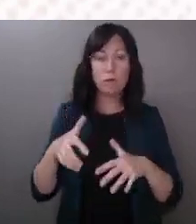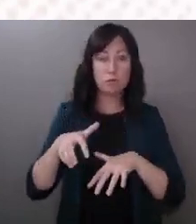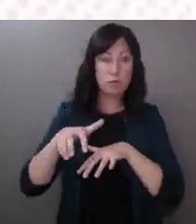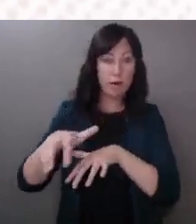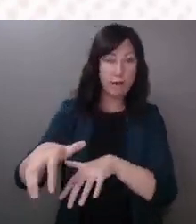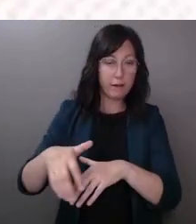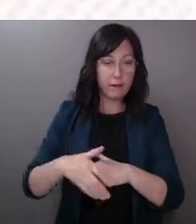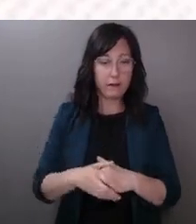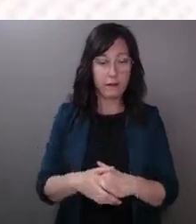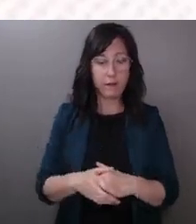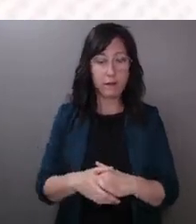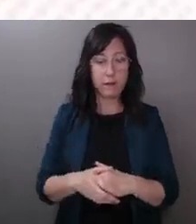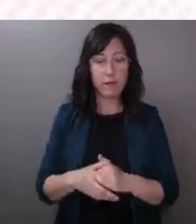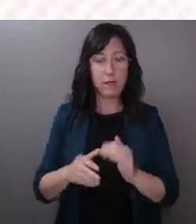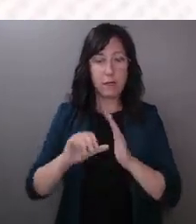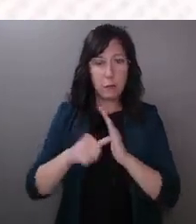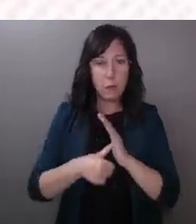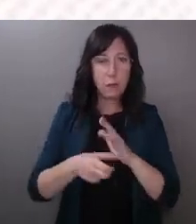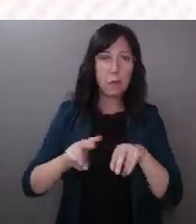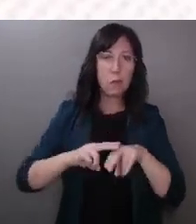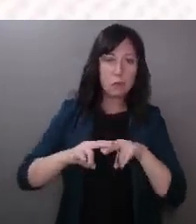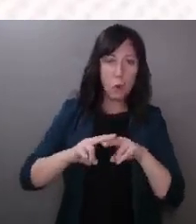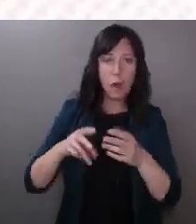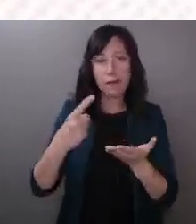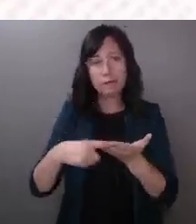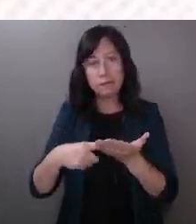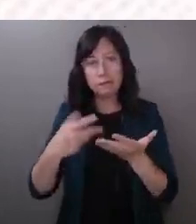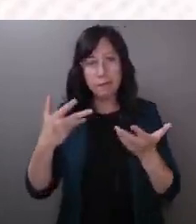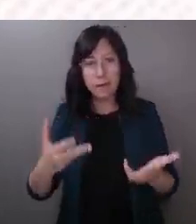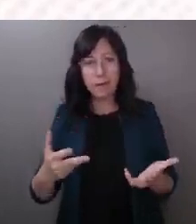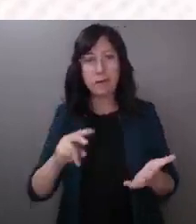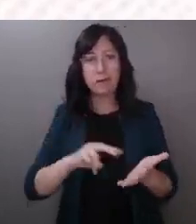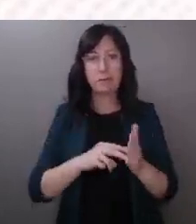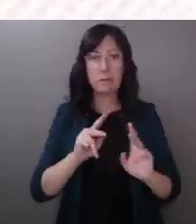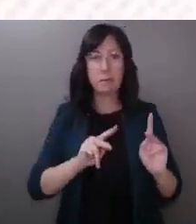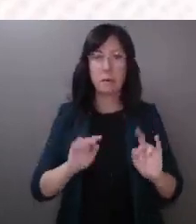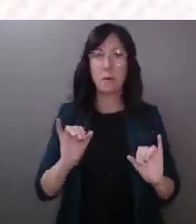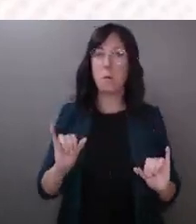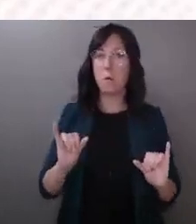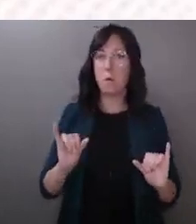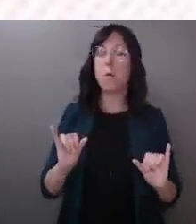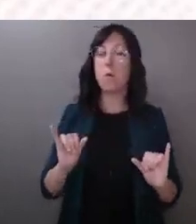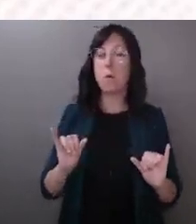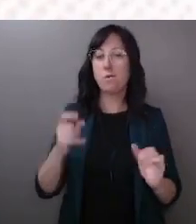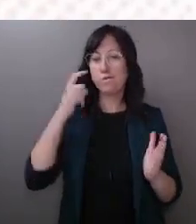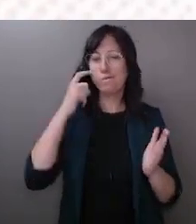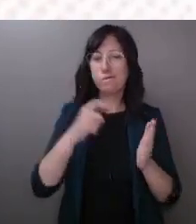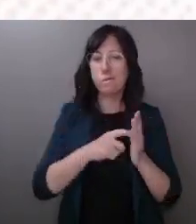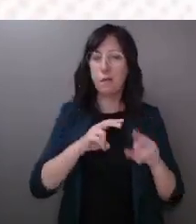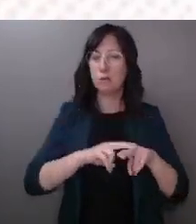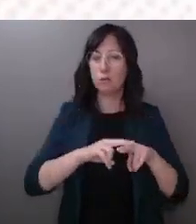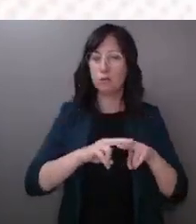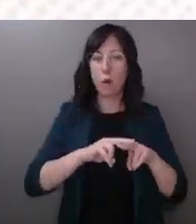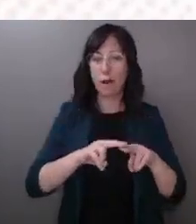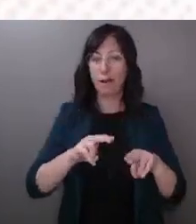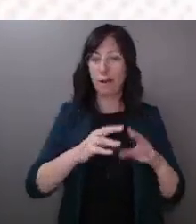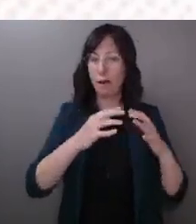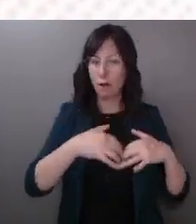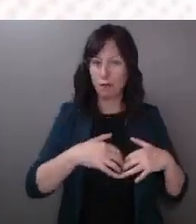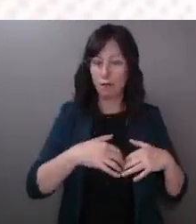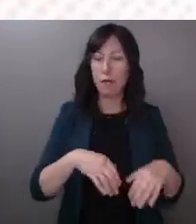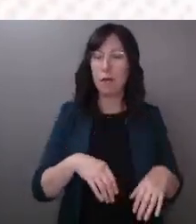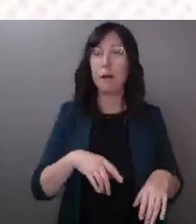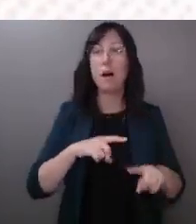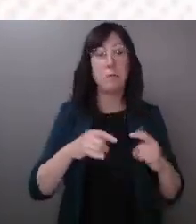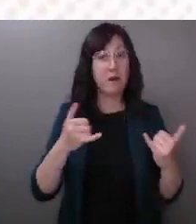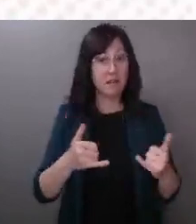was constantly talking about the train as well. So people realized that the train wasn't one running, but we hope now that there are more choices, that